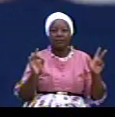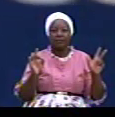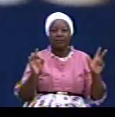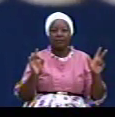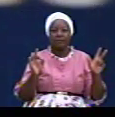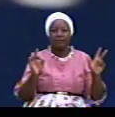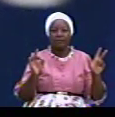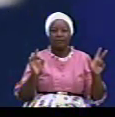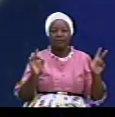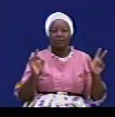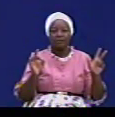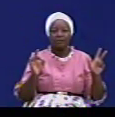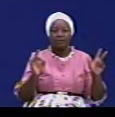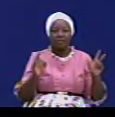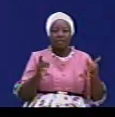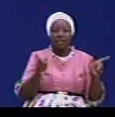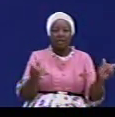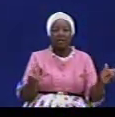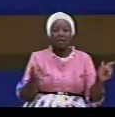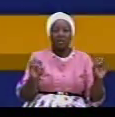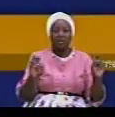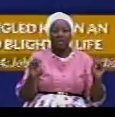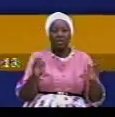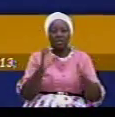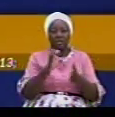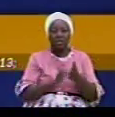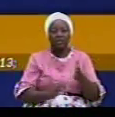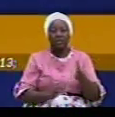8. Genesis chapter 3,